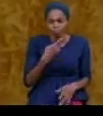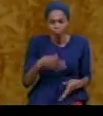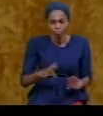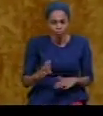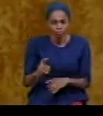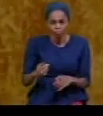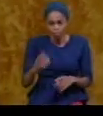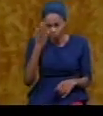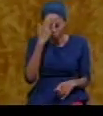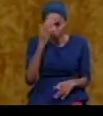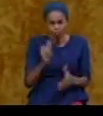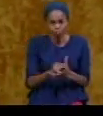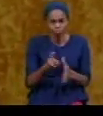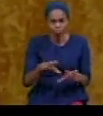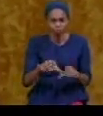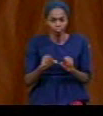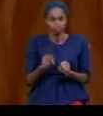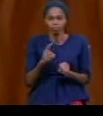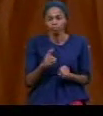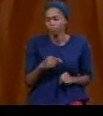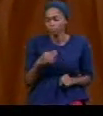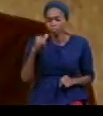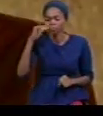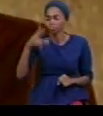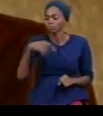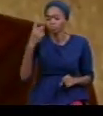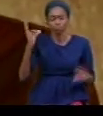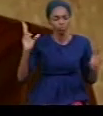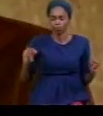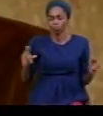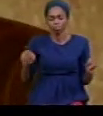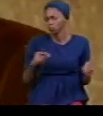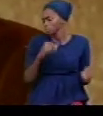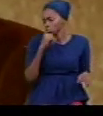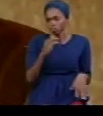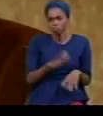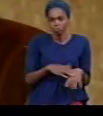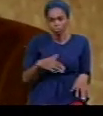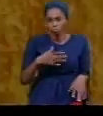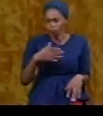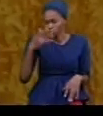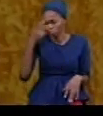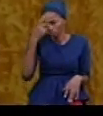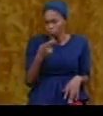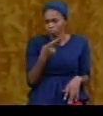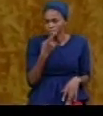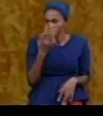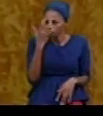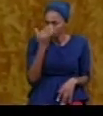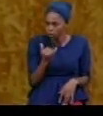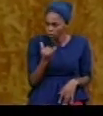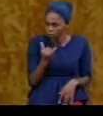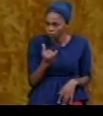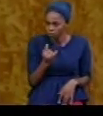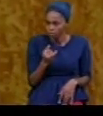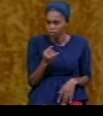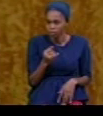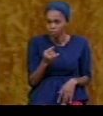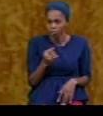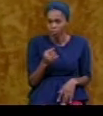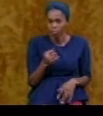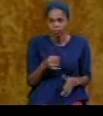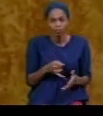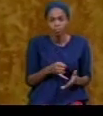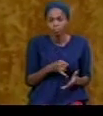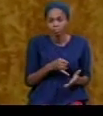No, I cannot call. And why is that? It's obvious